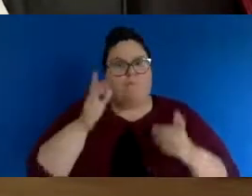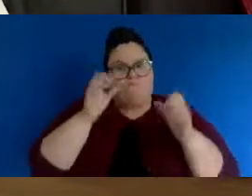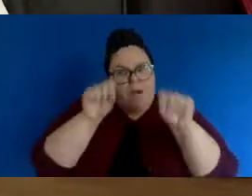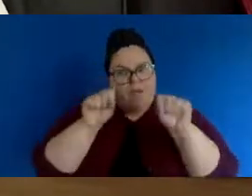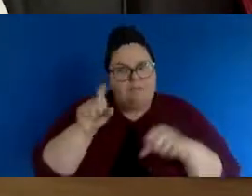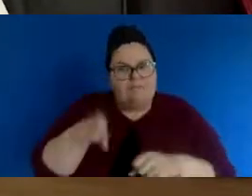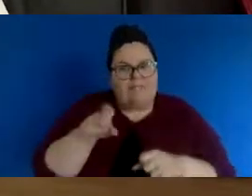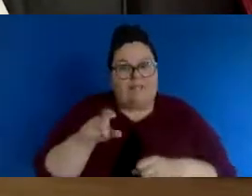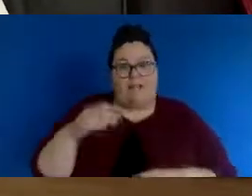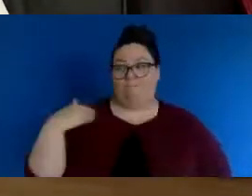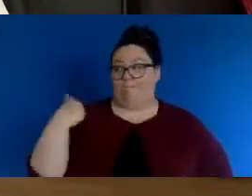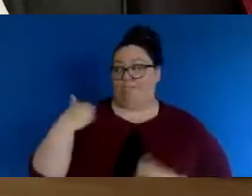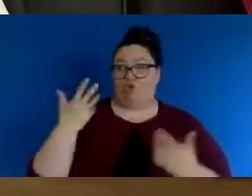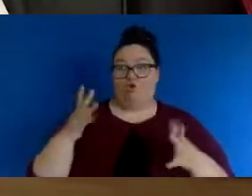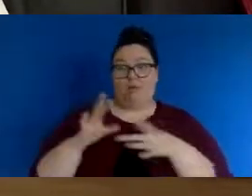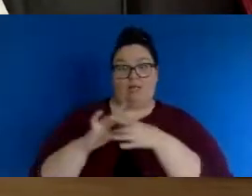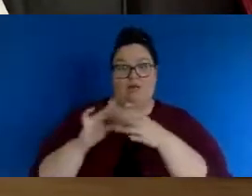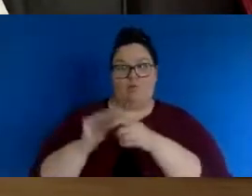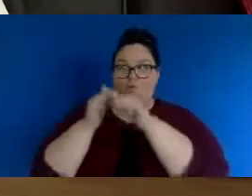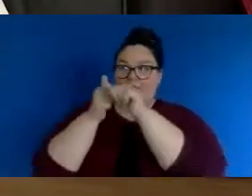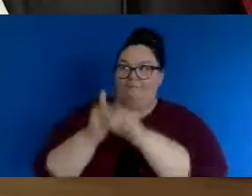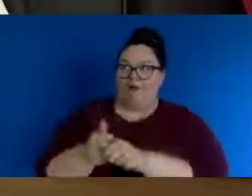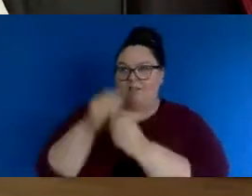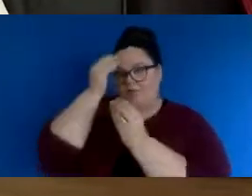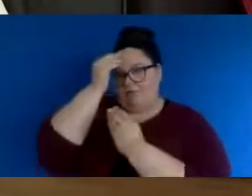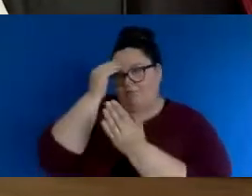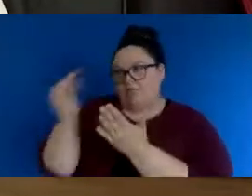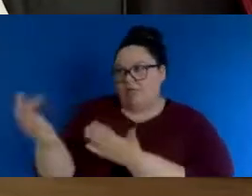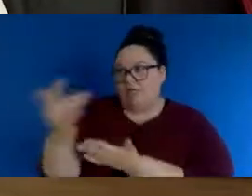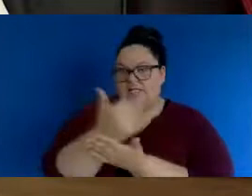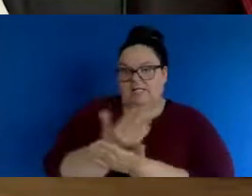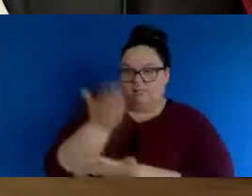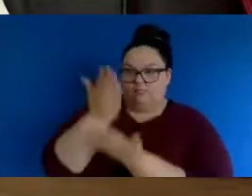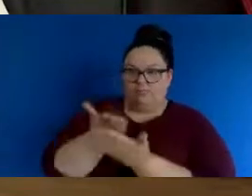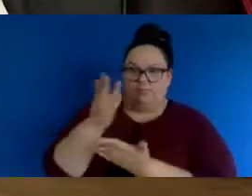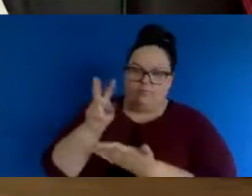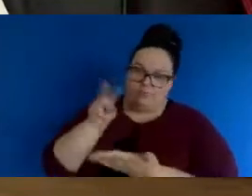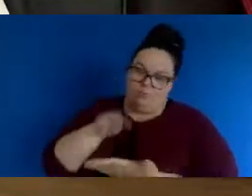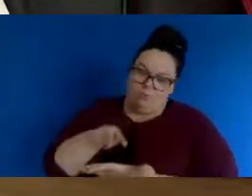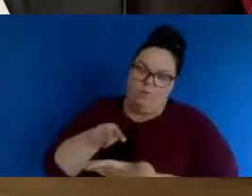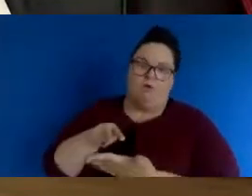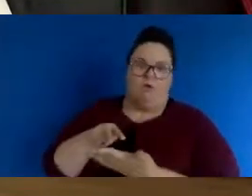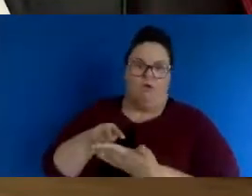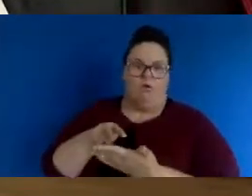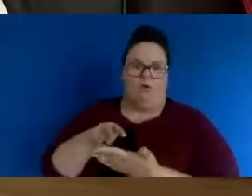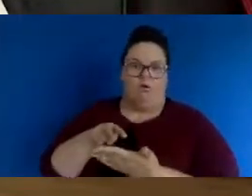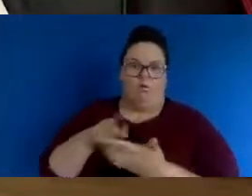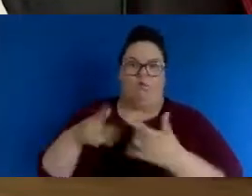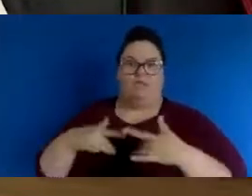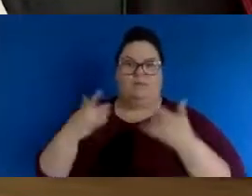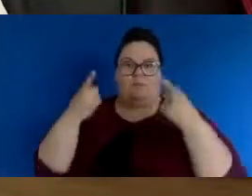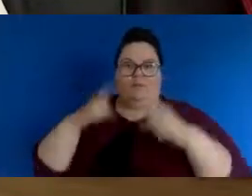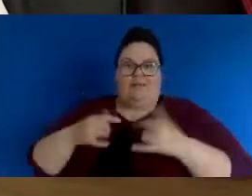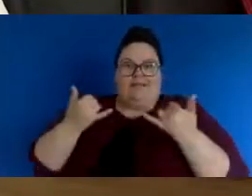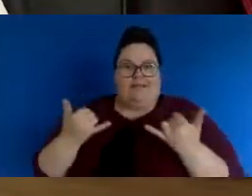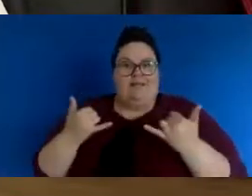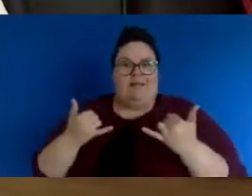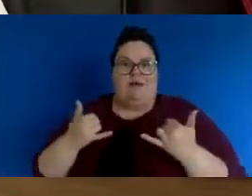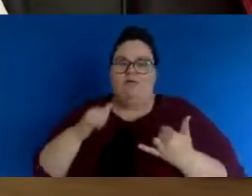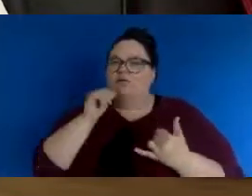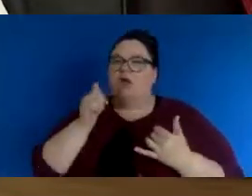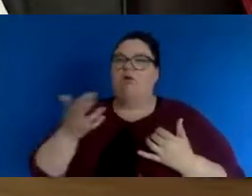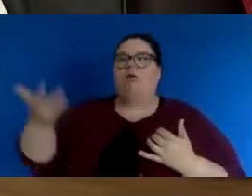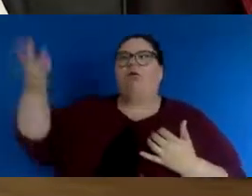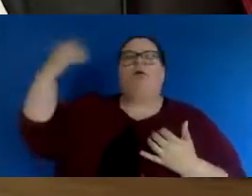Shepherd said, we continue to follow the data and the evidence, and we will continue to make decisions based on the current and most up-to-date evidence.